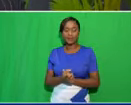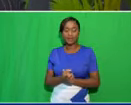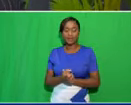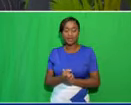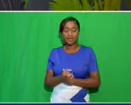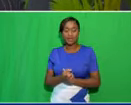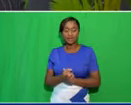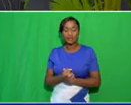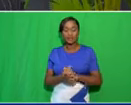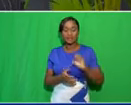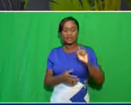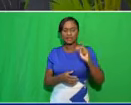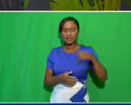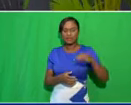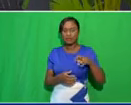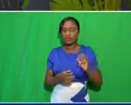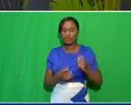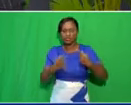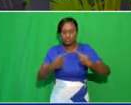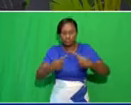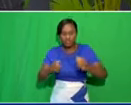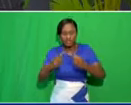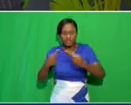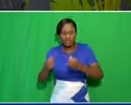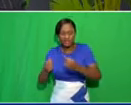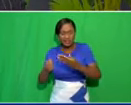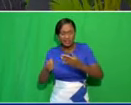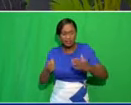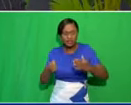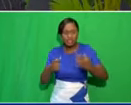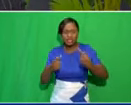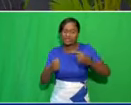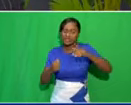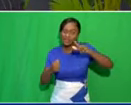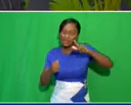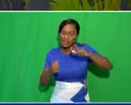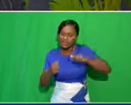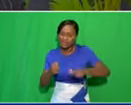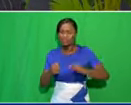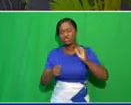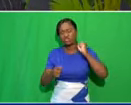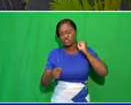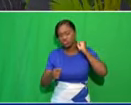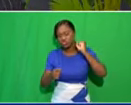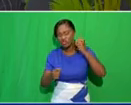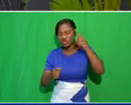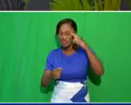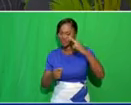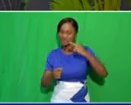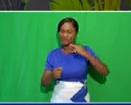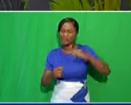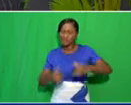struggling. They've tried a number of ways to lessen the stress and anxiety of their